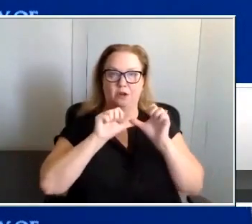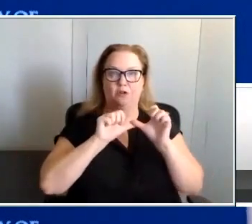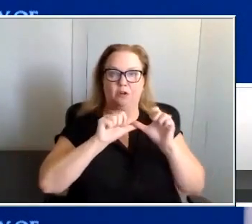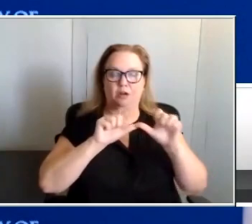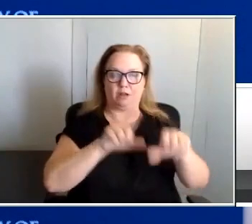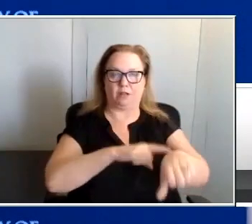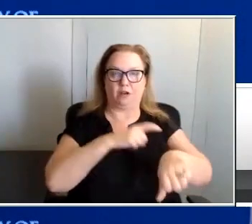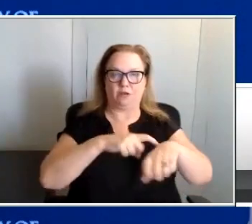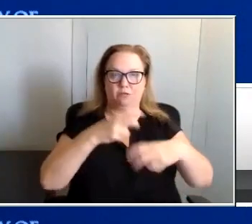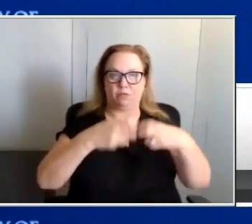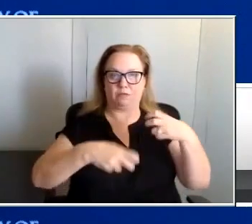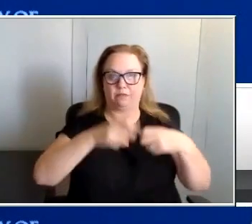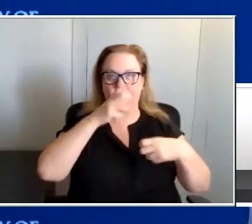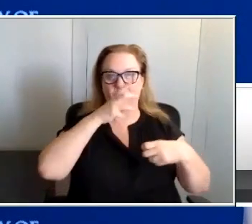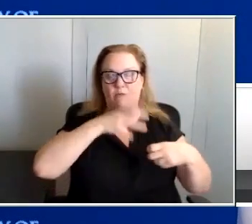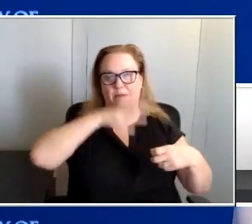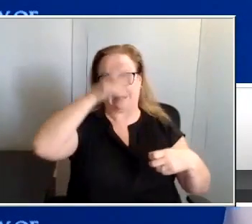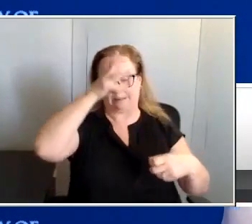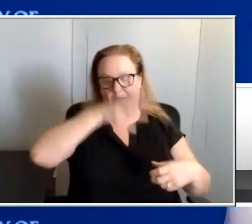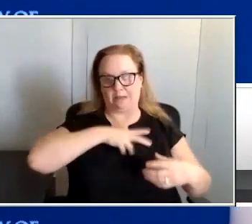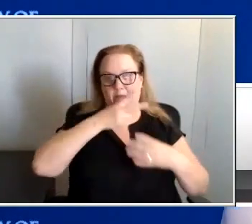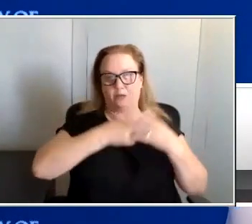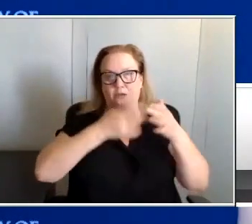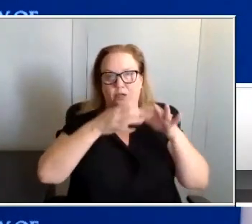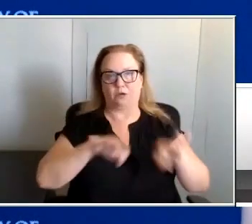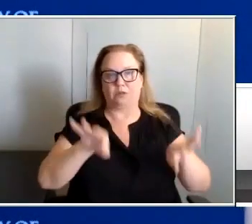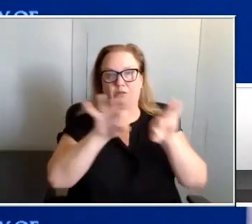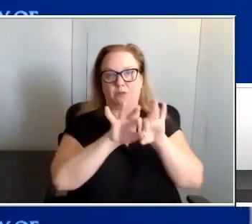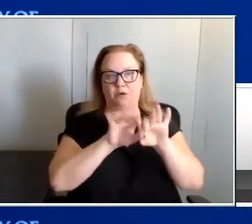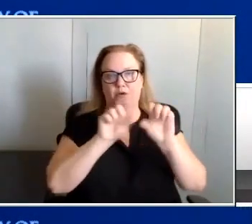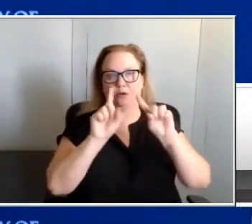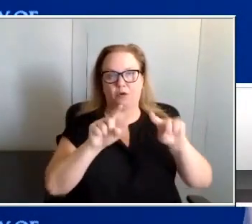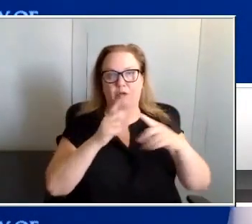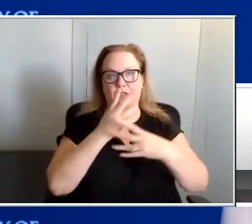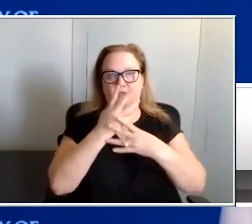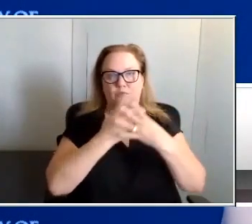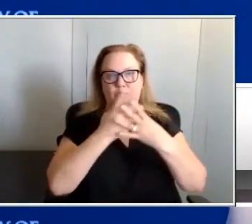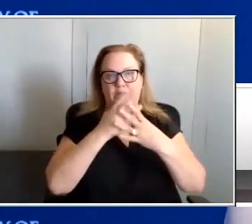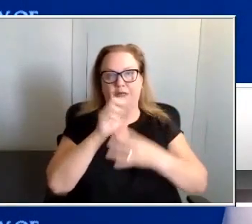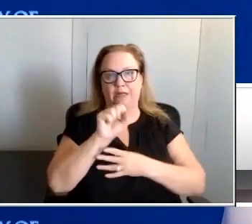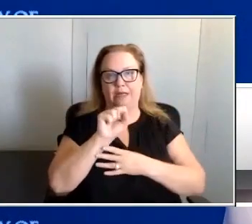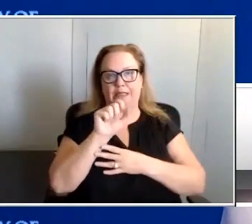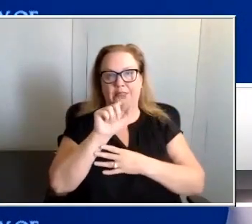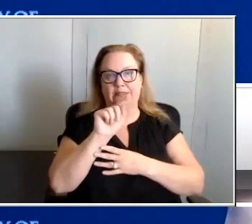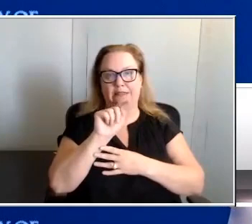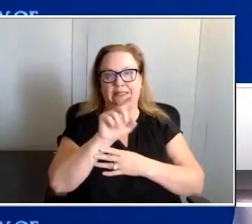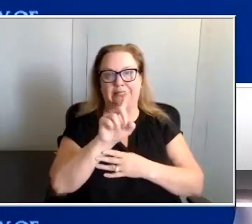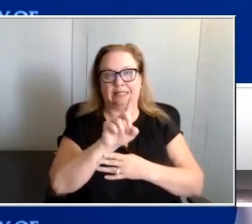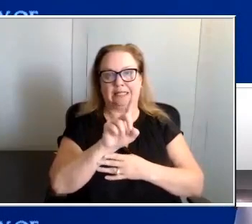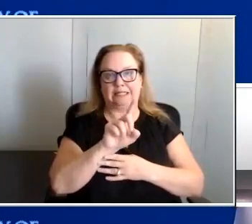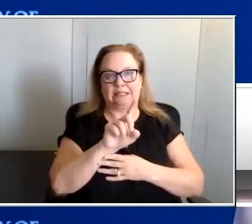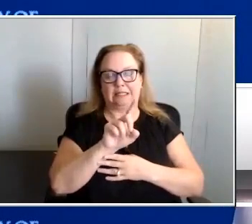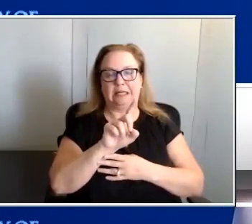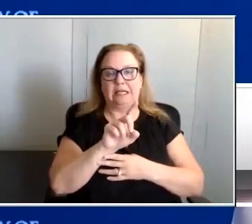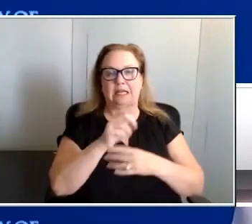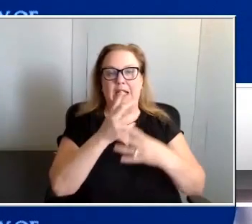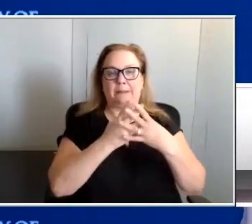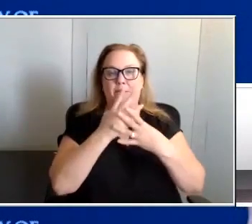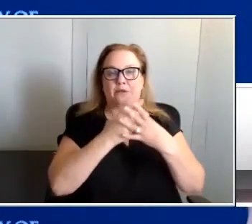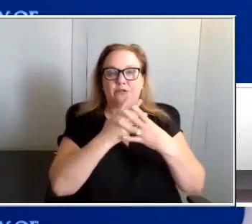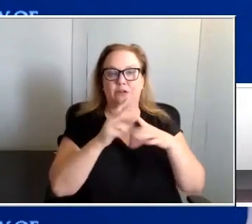problems for both men and women, so it's vitally important to go get screened for STDs. Also, as far as prevention, there was a question